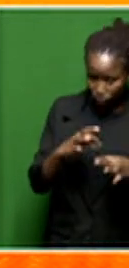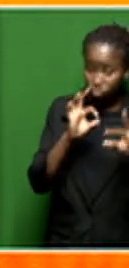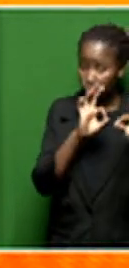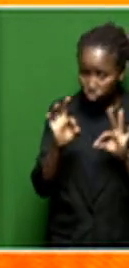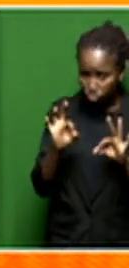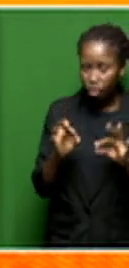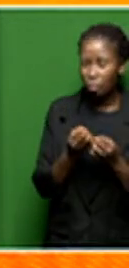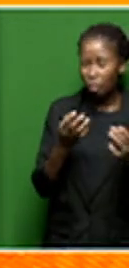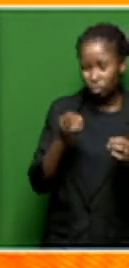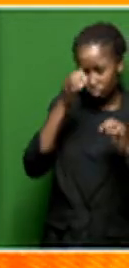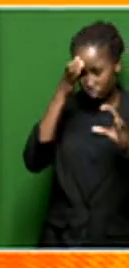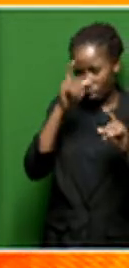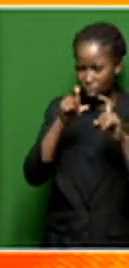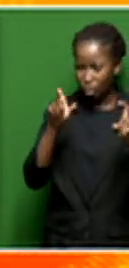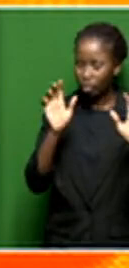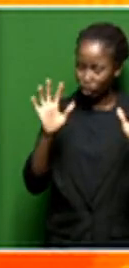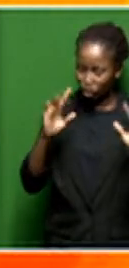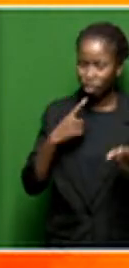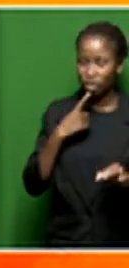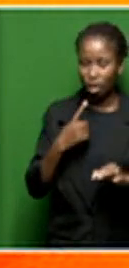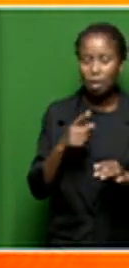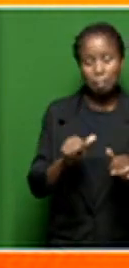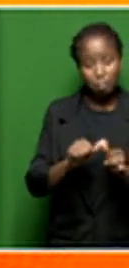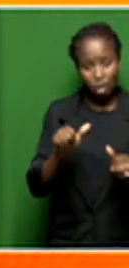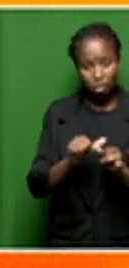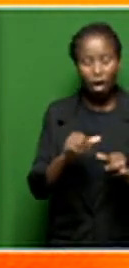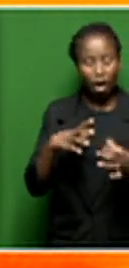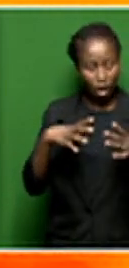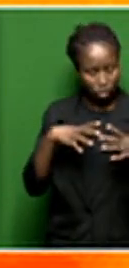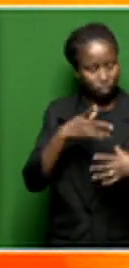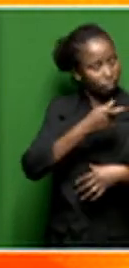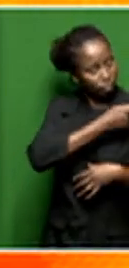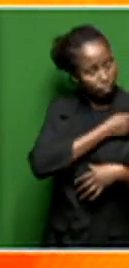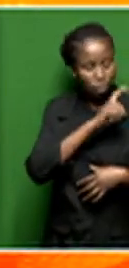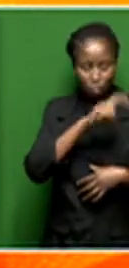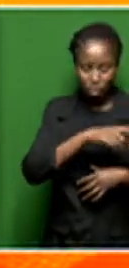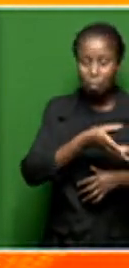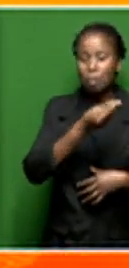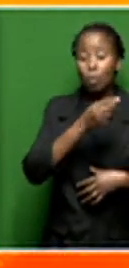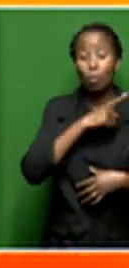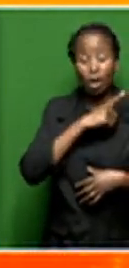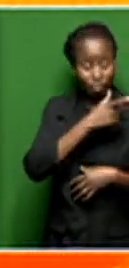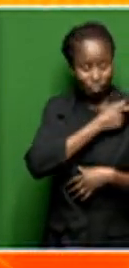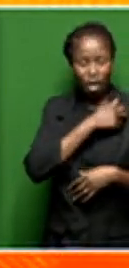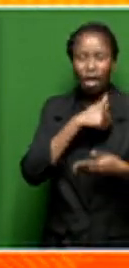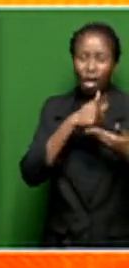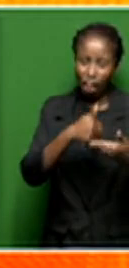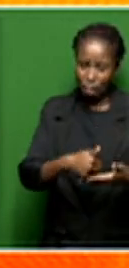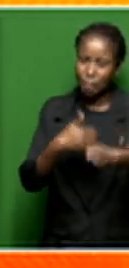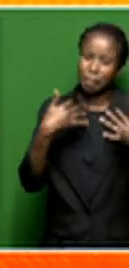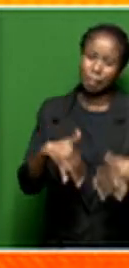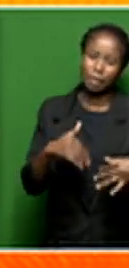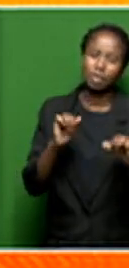most experts are, of course, saying, is that it is better to be vaccinated. It does help, and that the more people